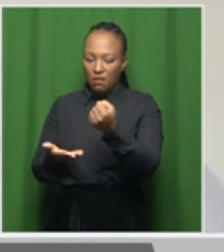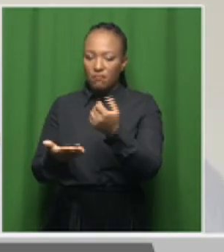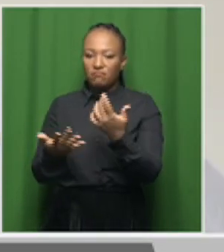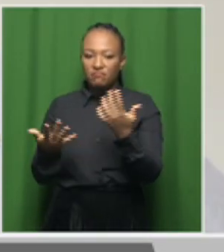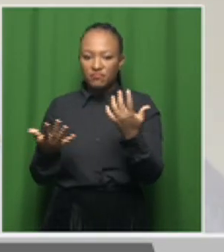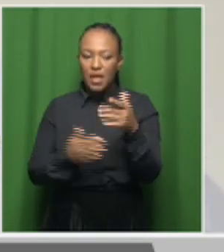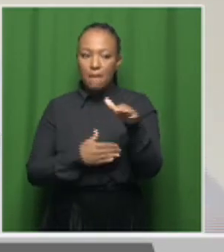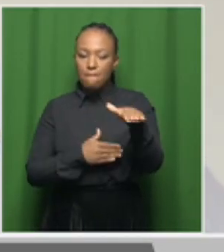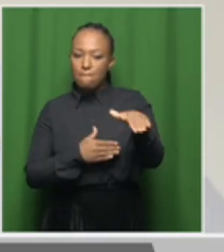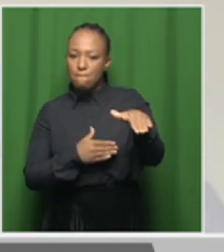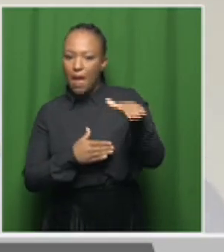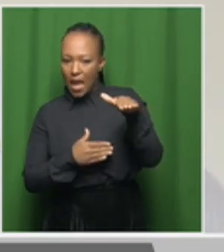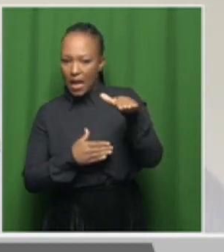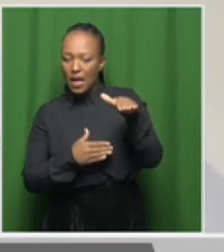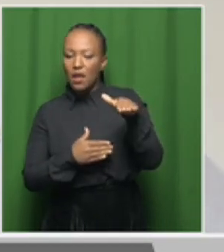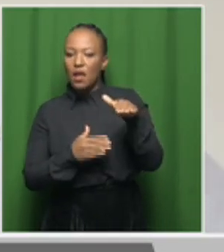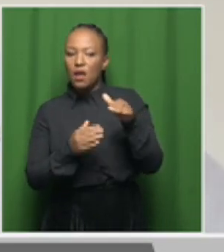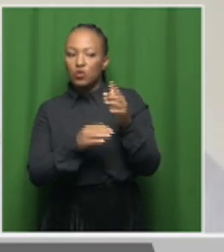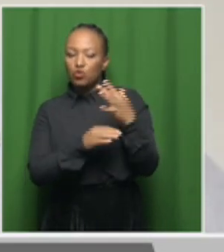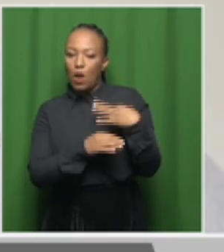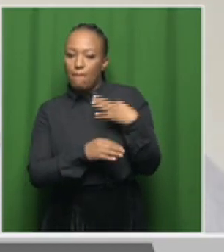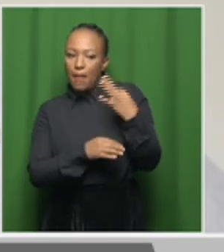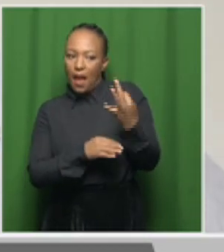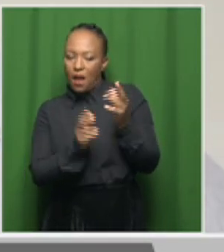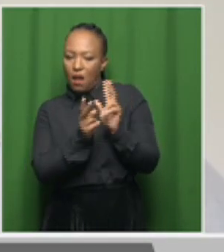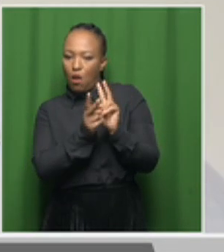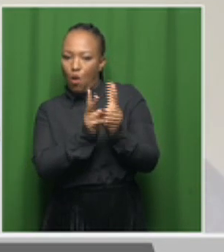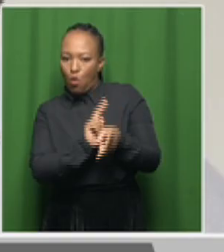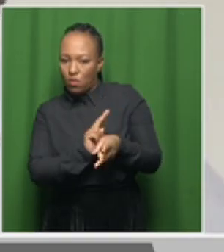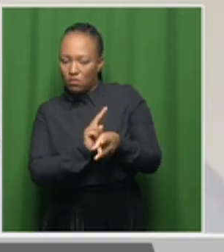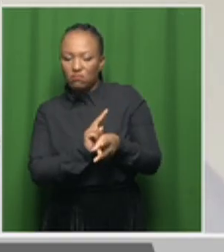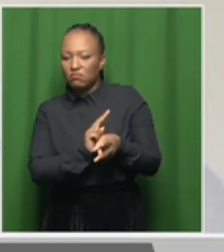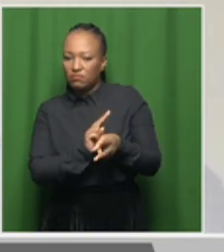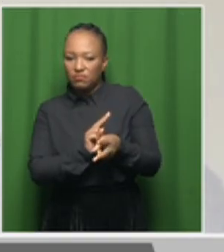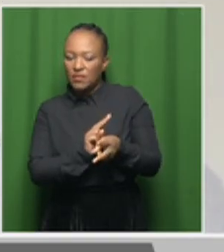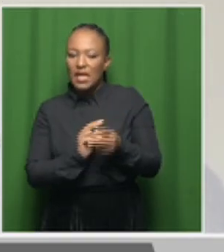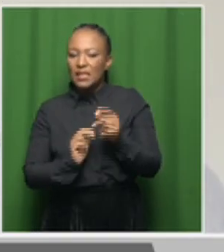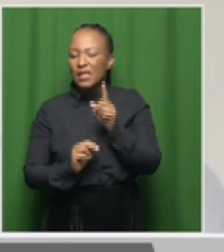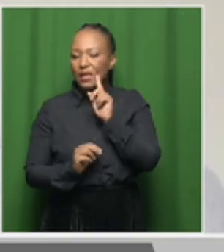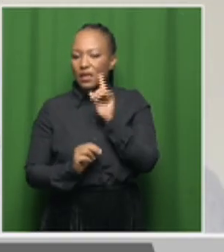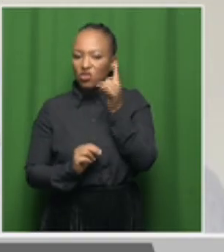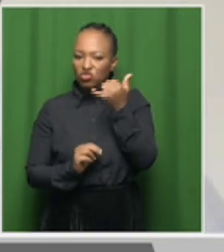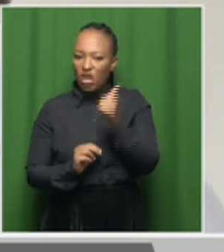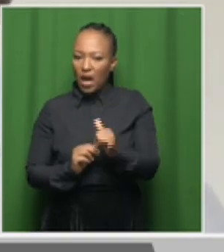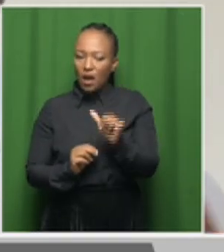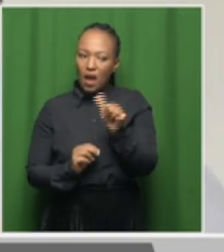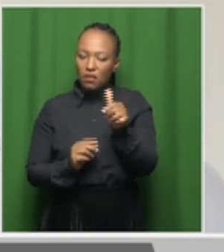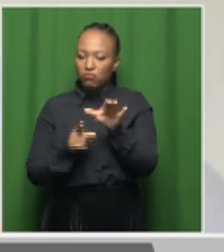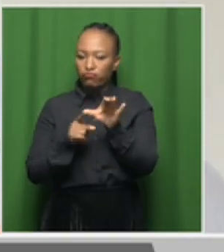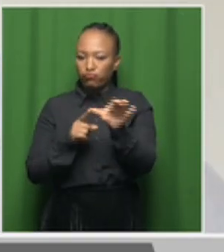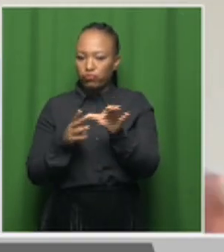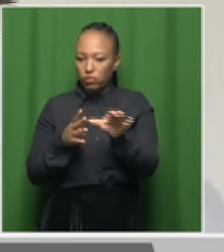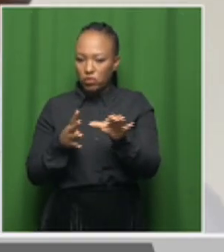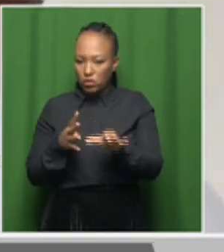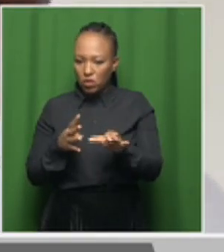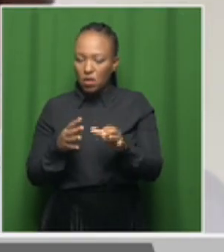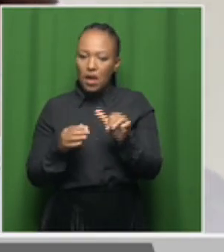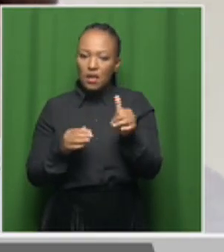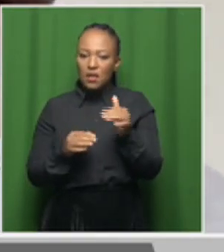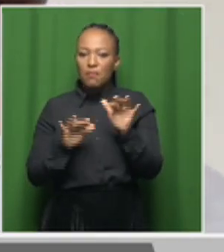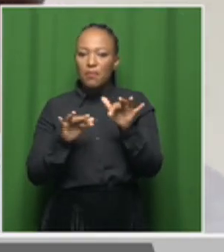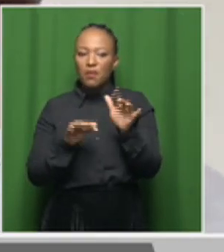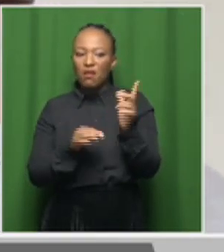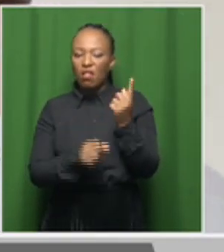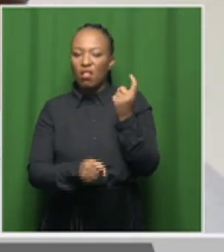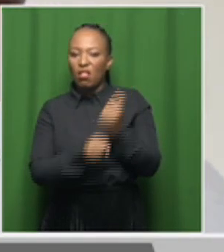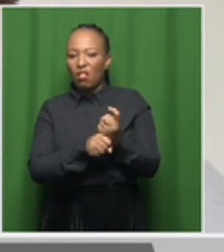traditional banks where you're applying for a loan, but rather they look at other criteria, where sometimes some people may have been rejected by